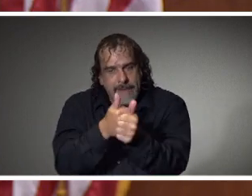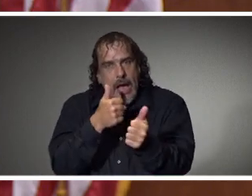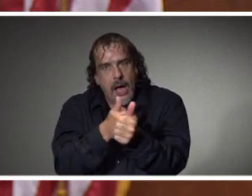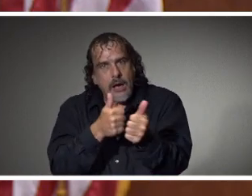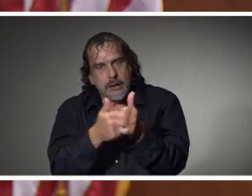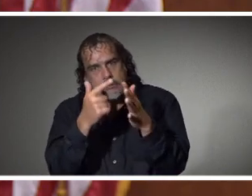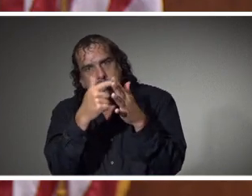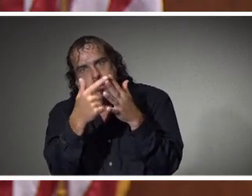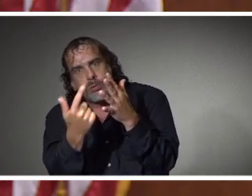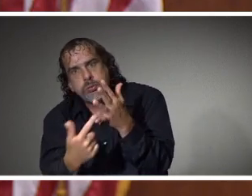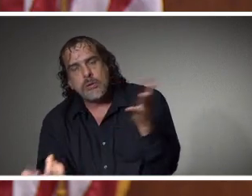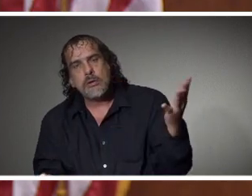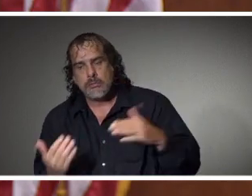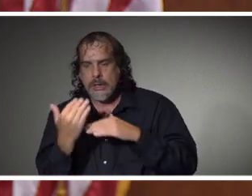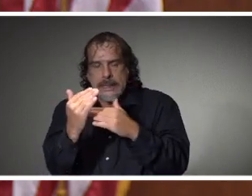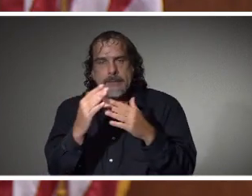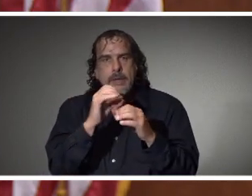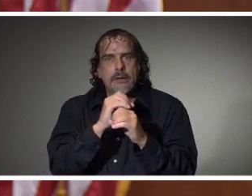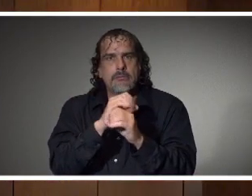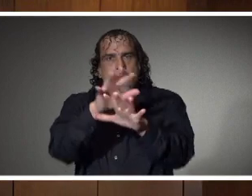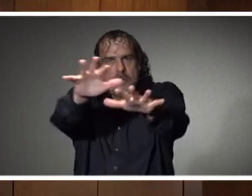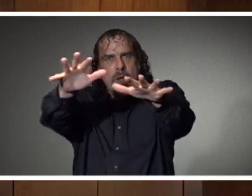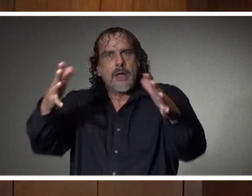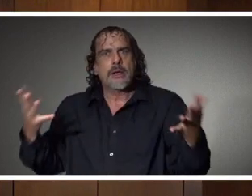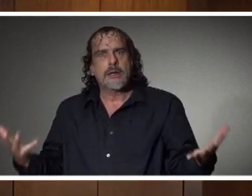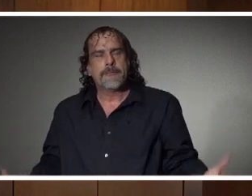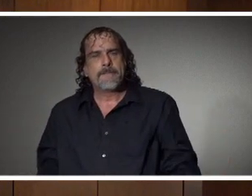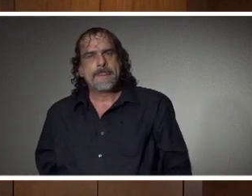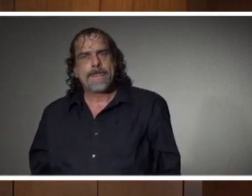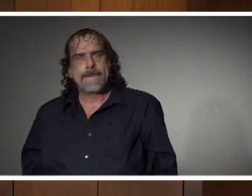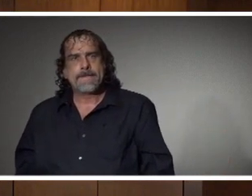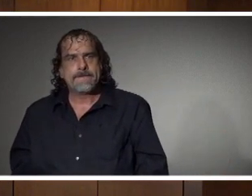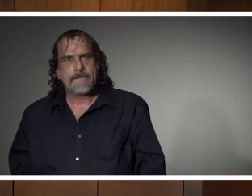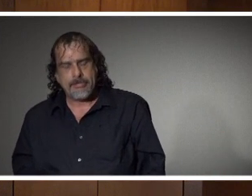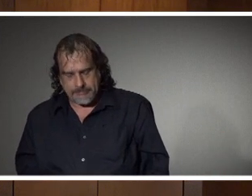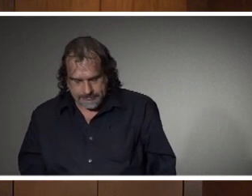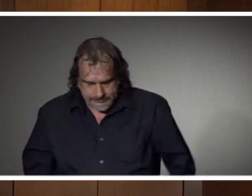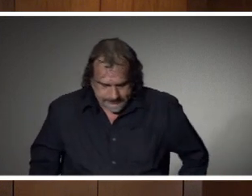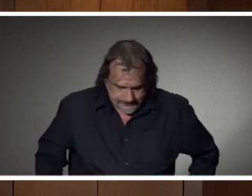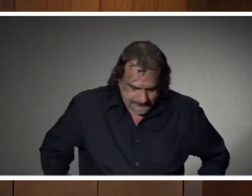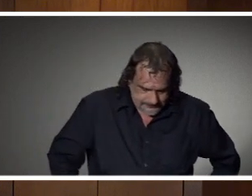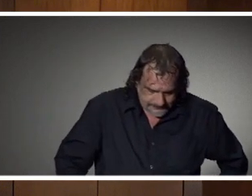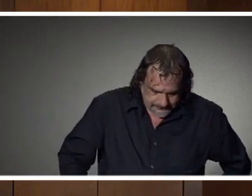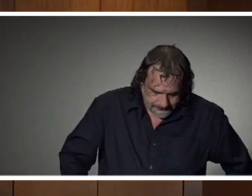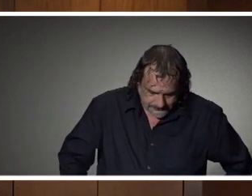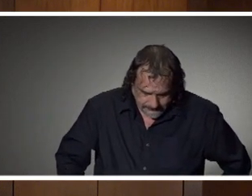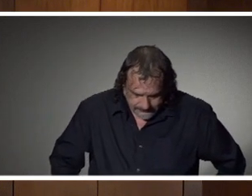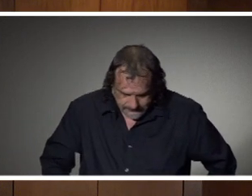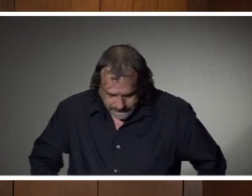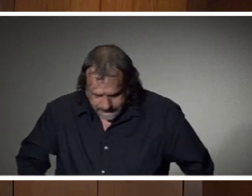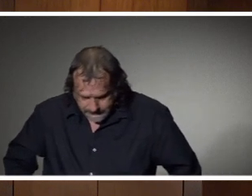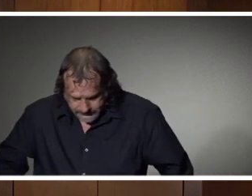to mitigate this virus. Anita Lee with Sun Herald has a question.